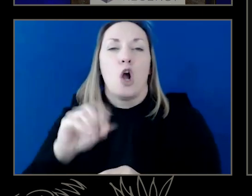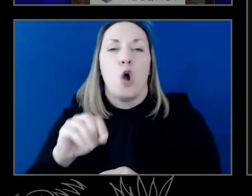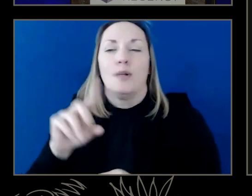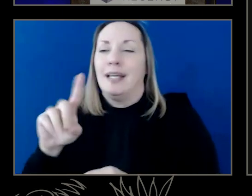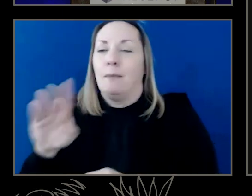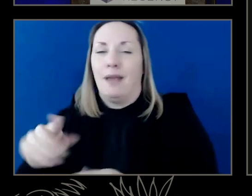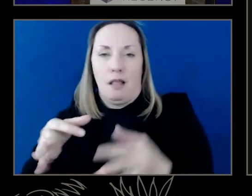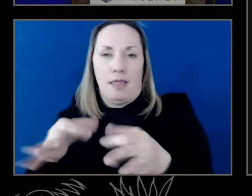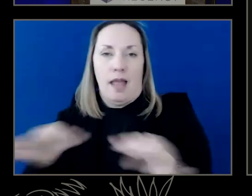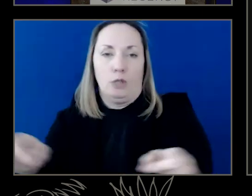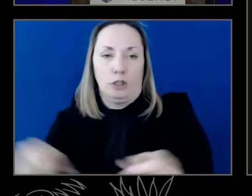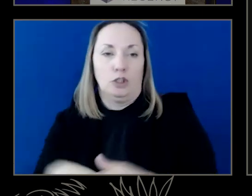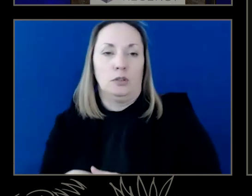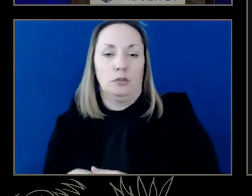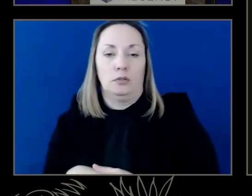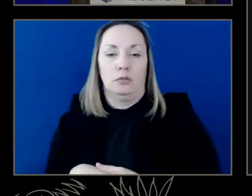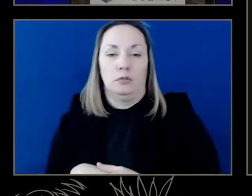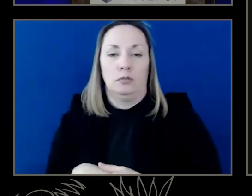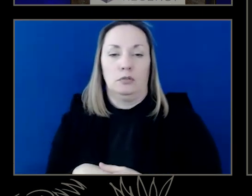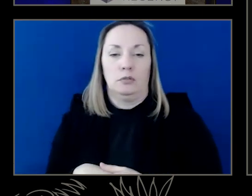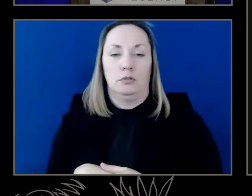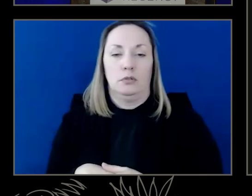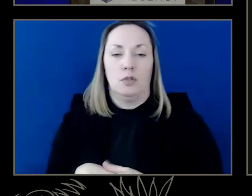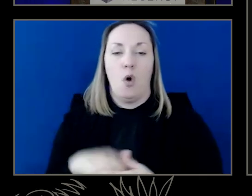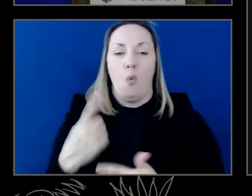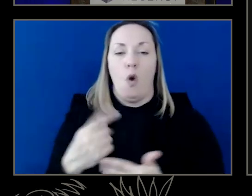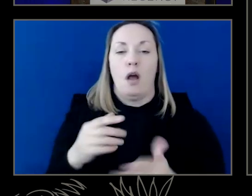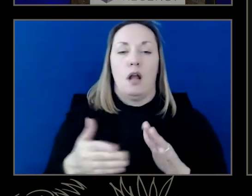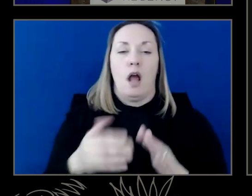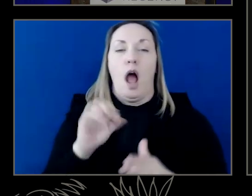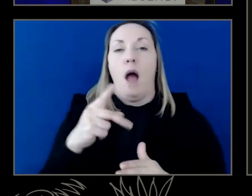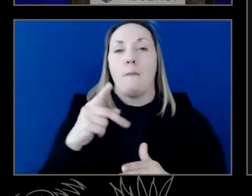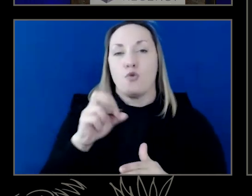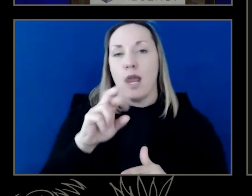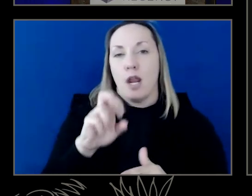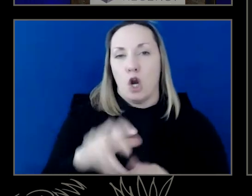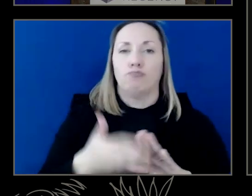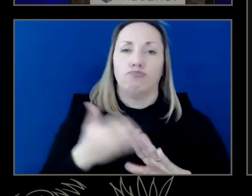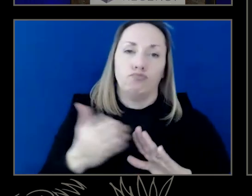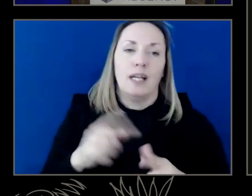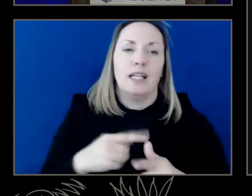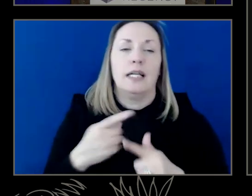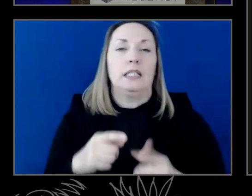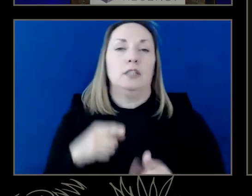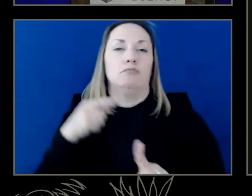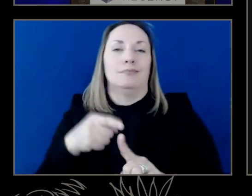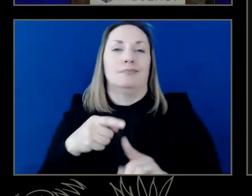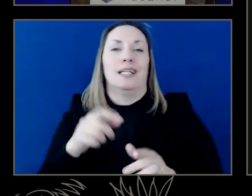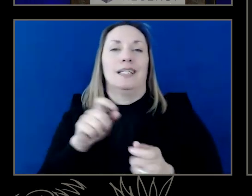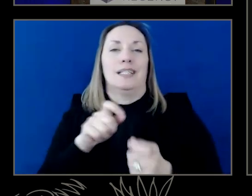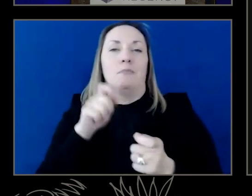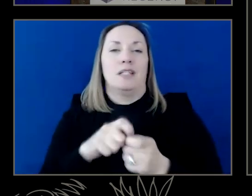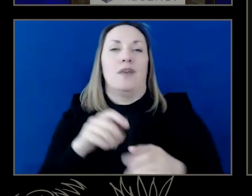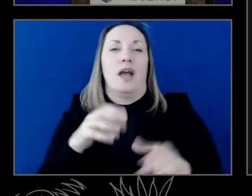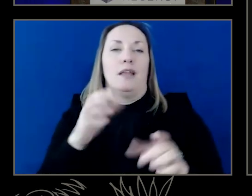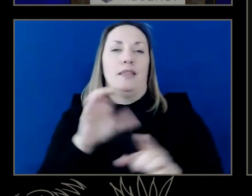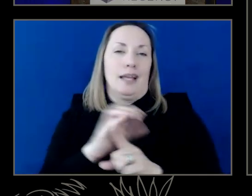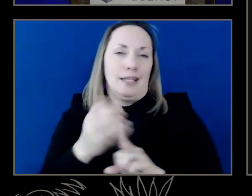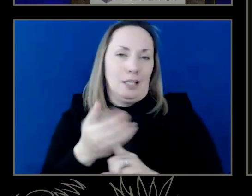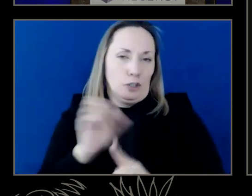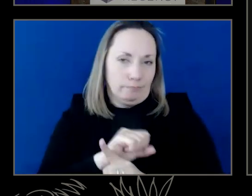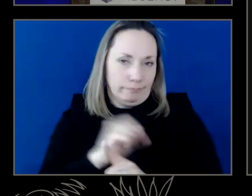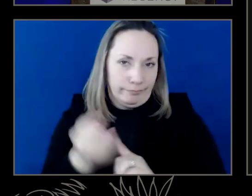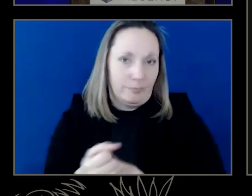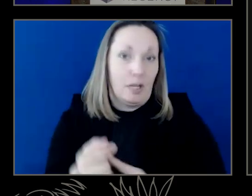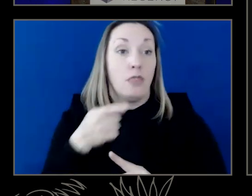One such operator is the in operator, which is used to specify conditions on the abilities. The user can create a